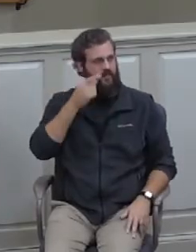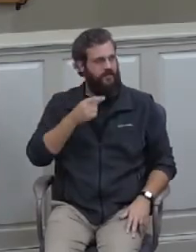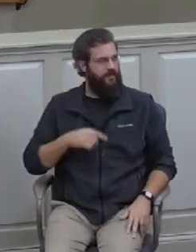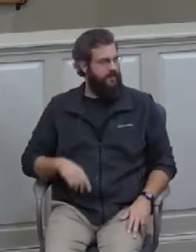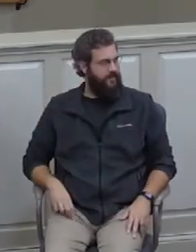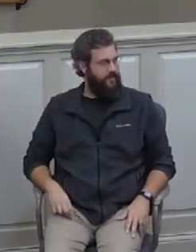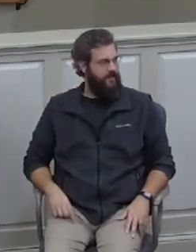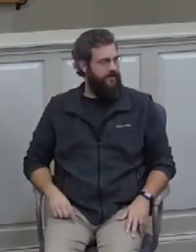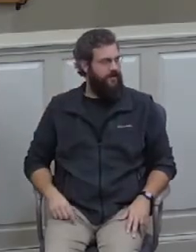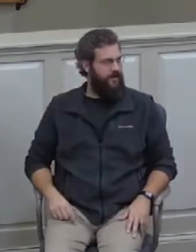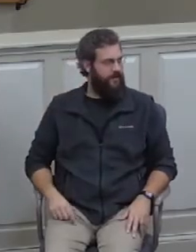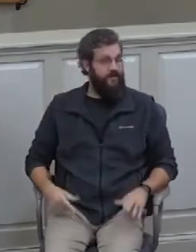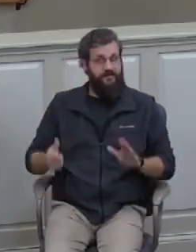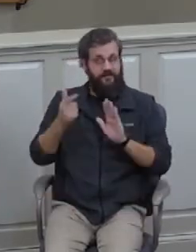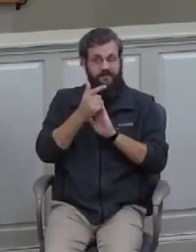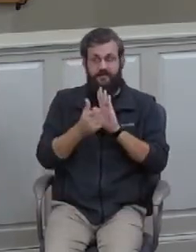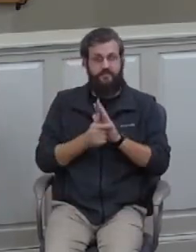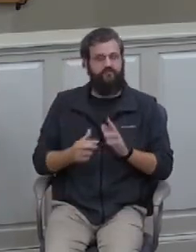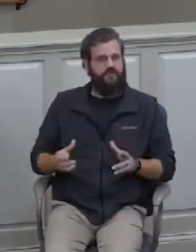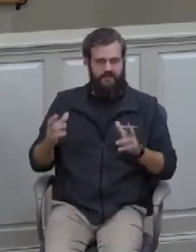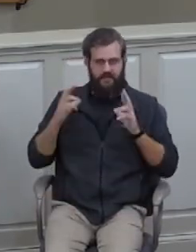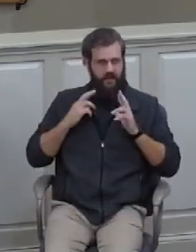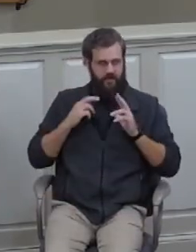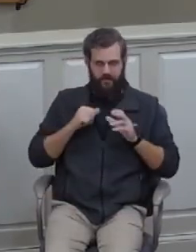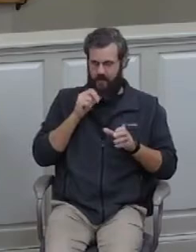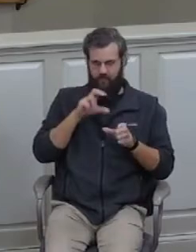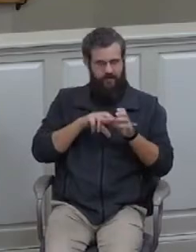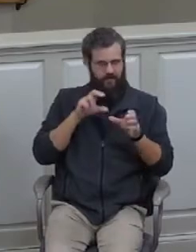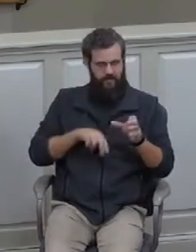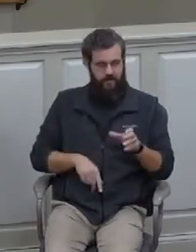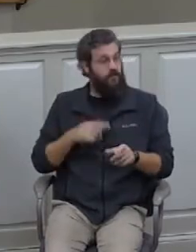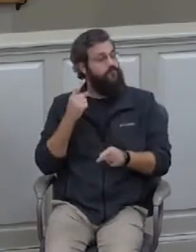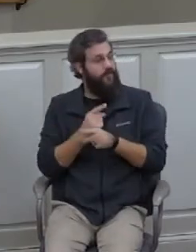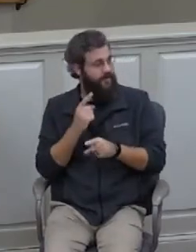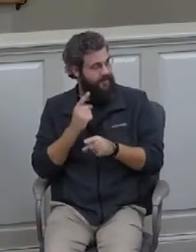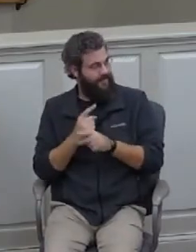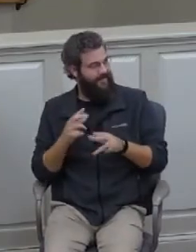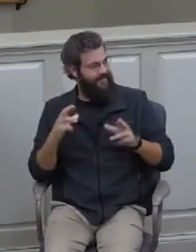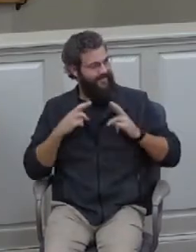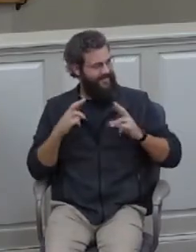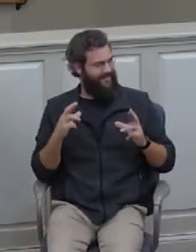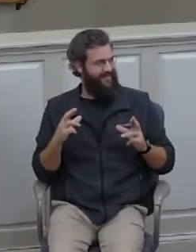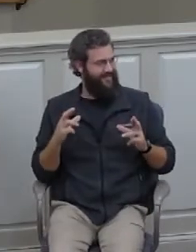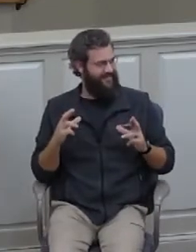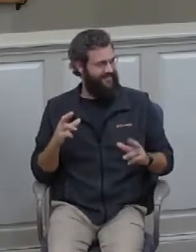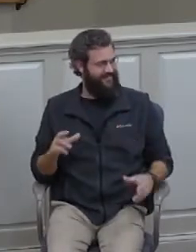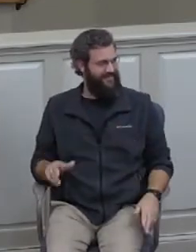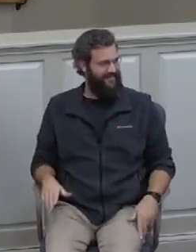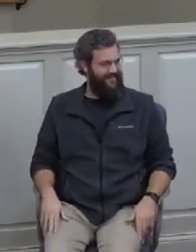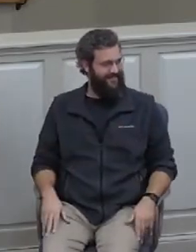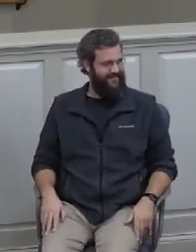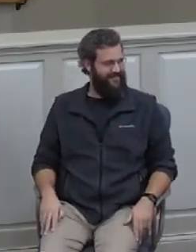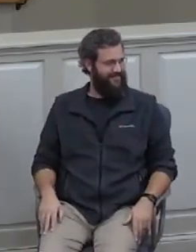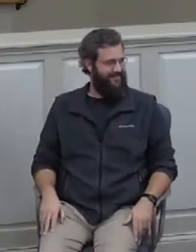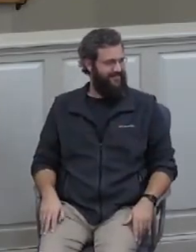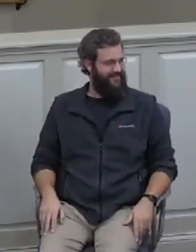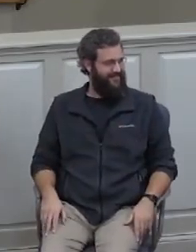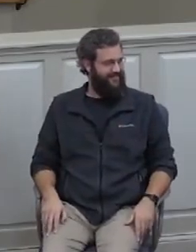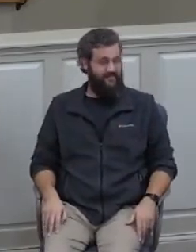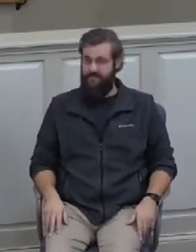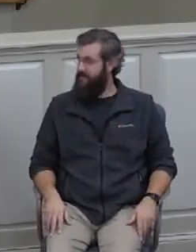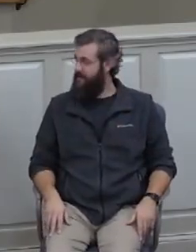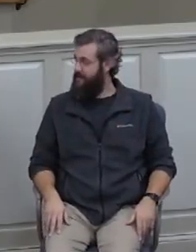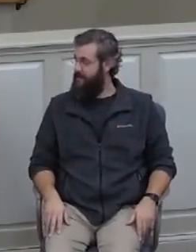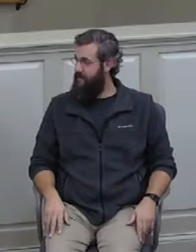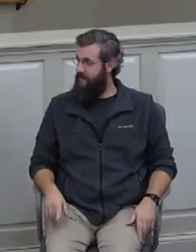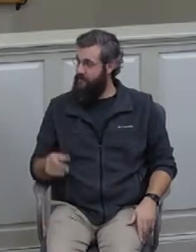I think it's retirement, not resignation, Go though, on. isn't it, Commissioner? Retirement, right? There What you it go. was? Thank you. Okay, all right. We'll move right. Go on. Are you going to vote